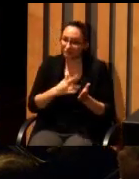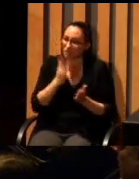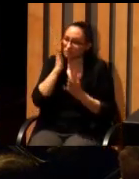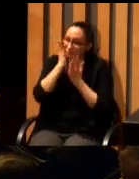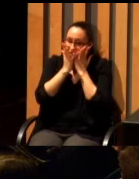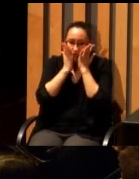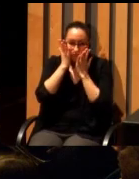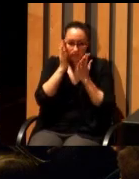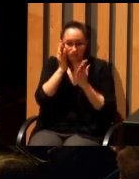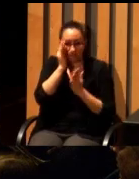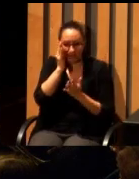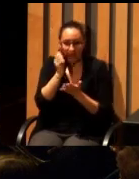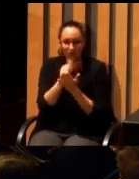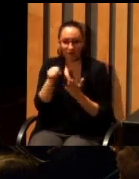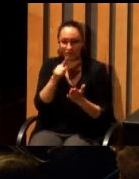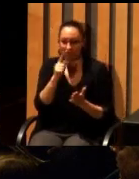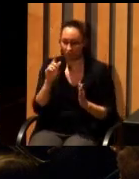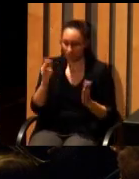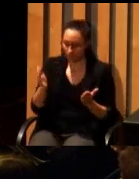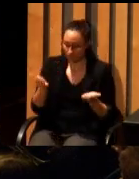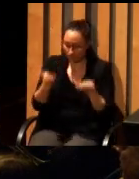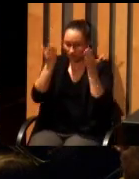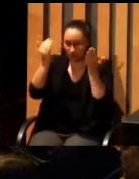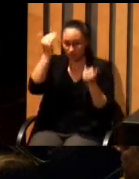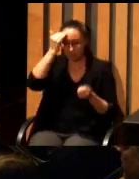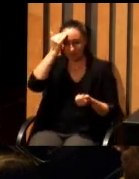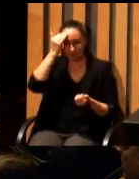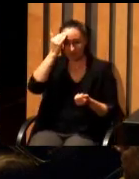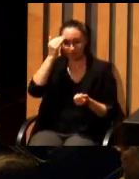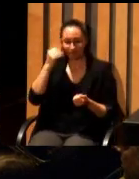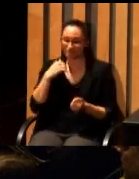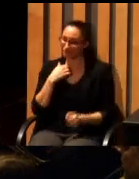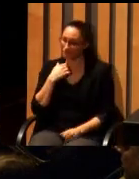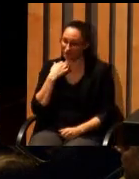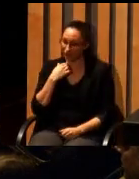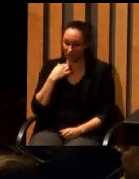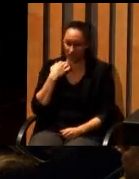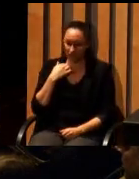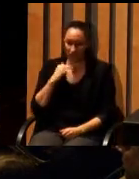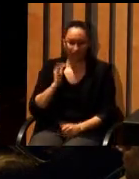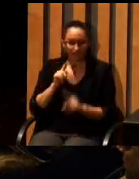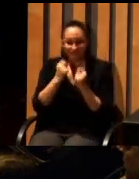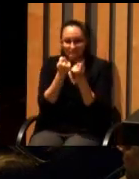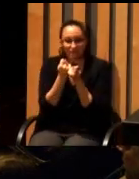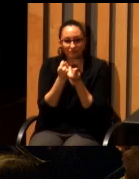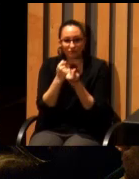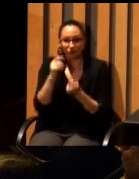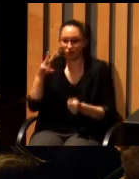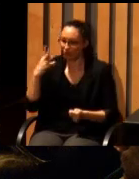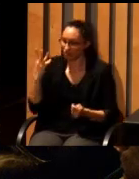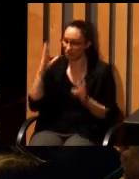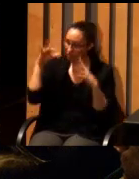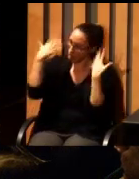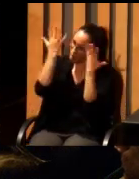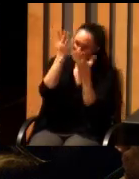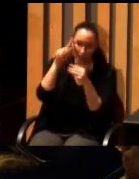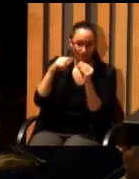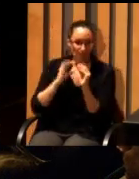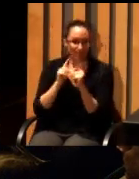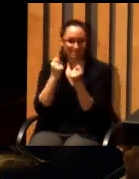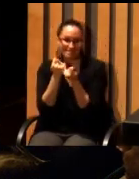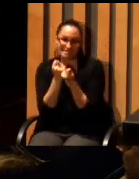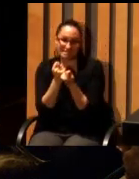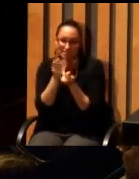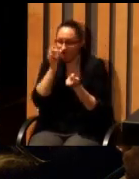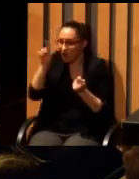they do have a conscience? Something about football. I mean, we have this team. Washington goes crazy over it. A few miles